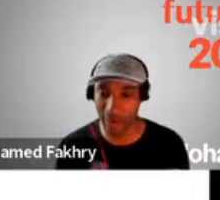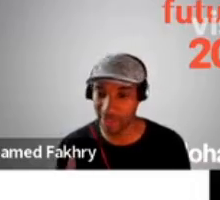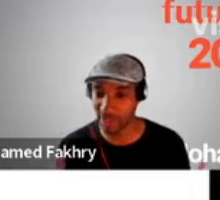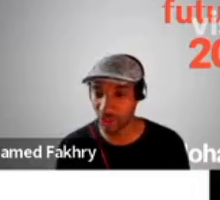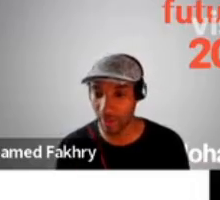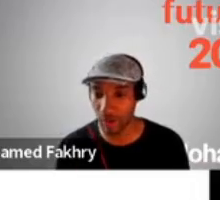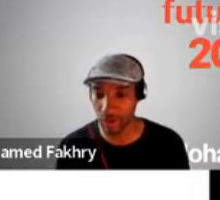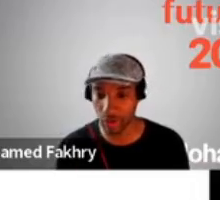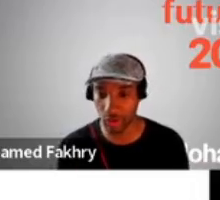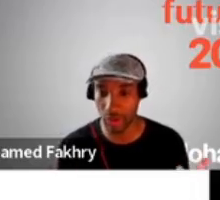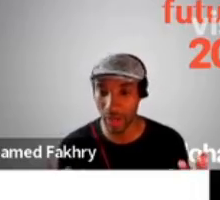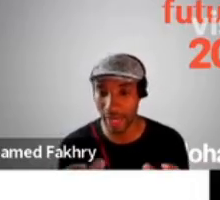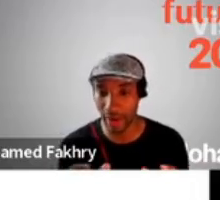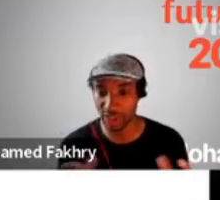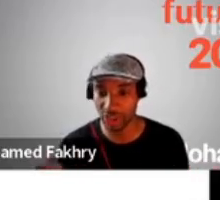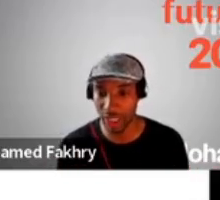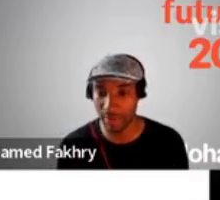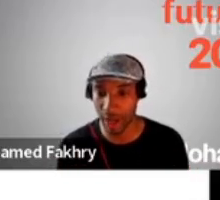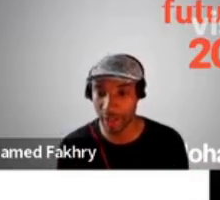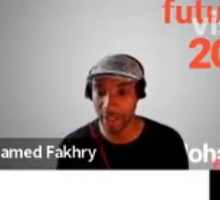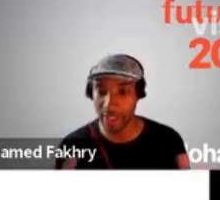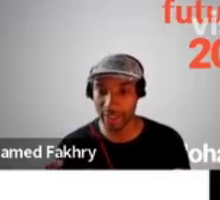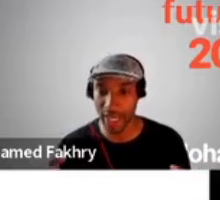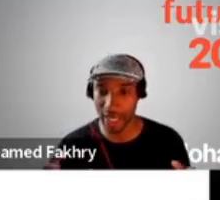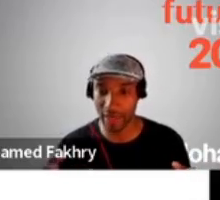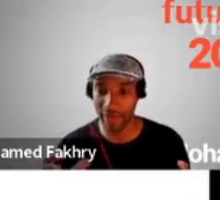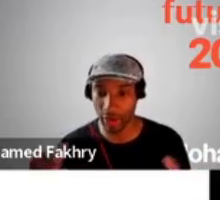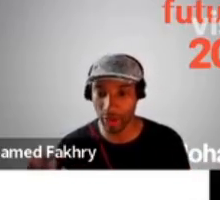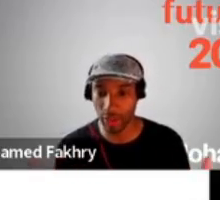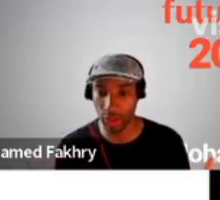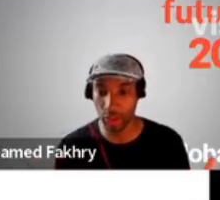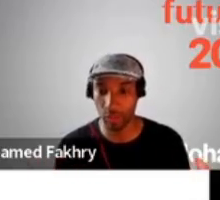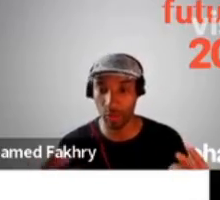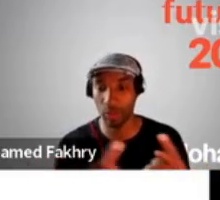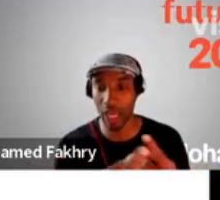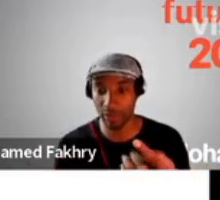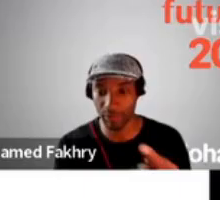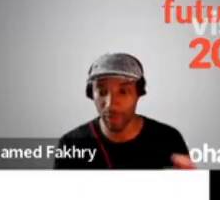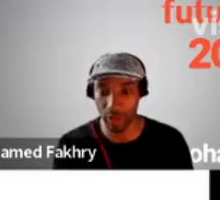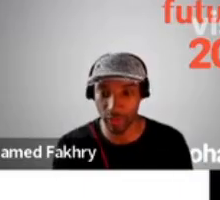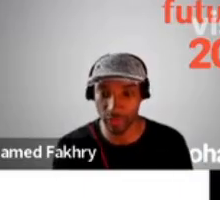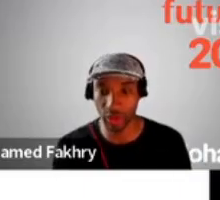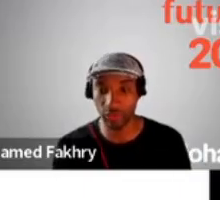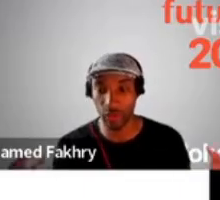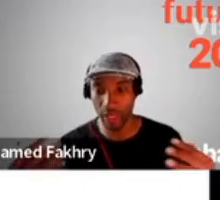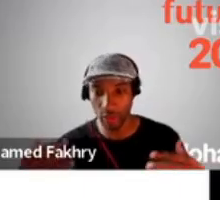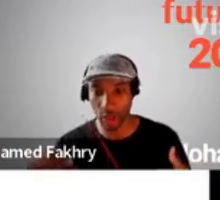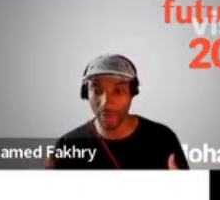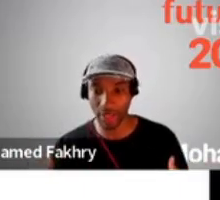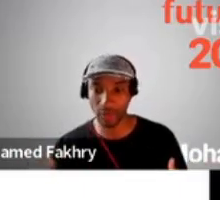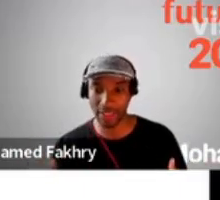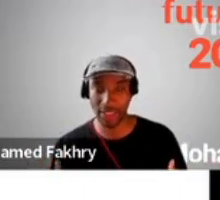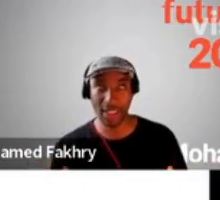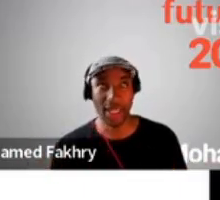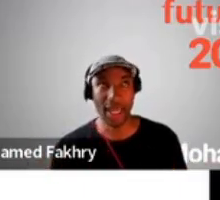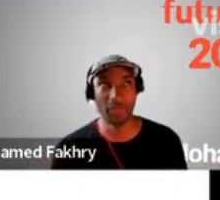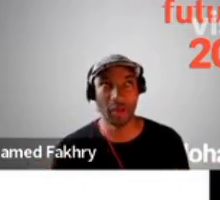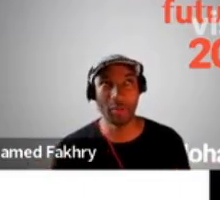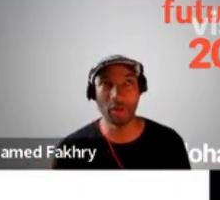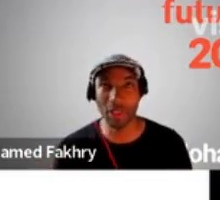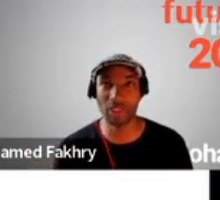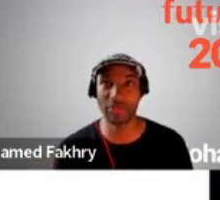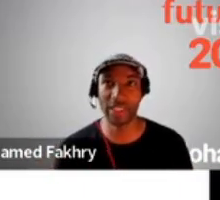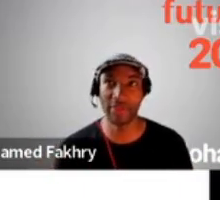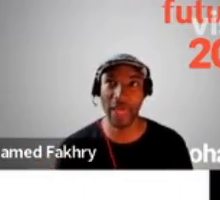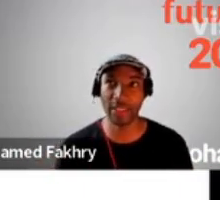a council chamber. So how council chamber are. They are kind of like auditorium where you have people in front of you and you come and you sit.